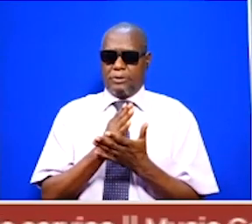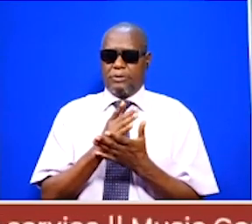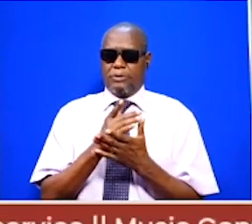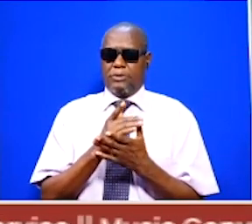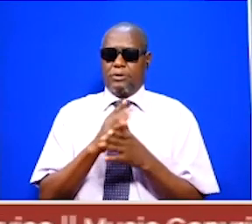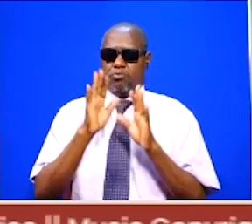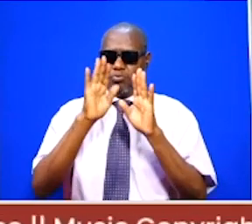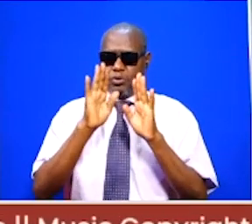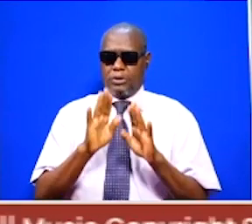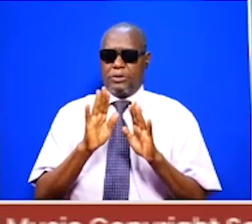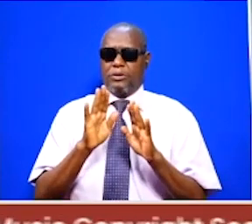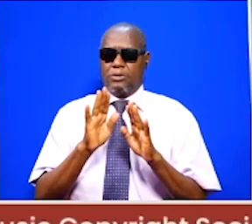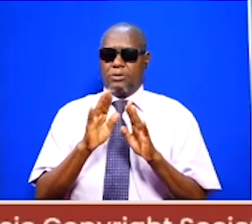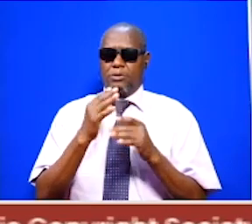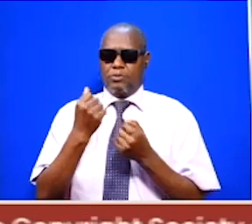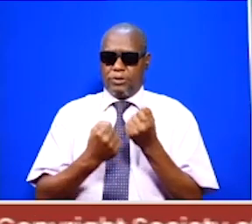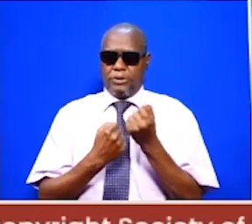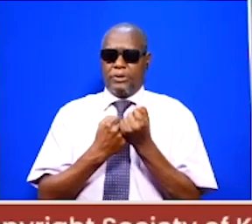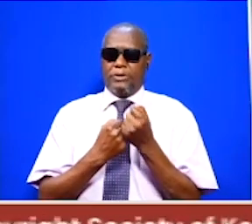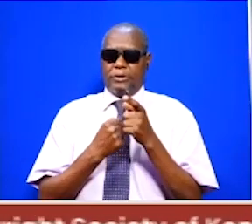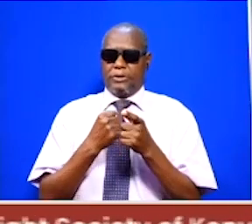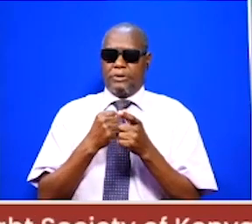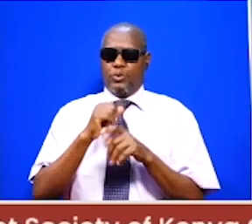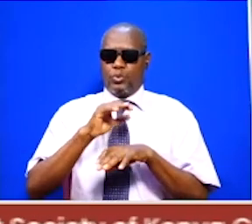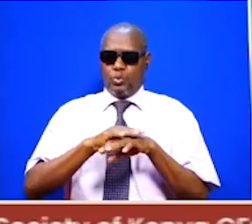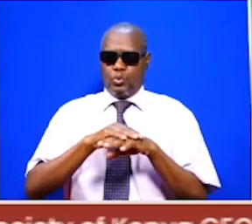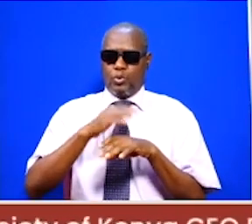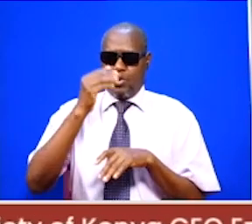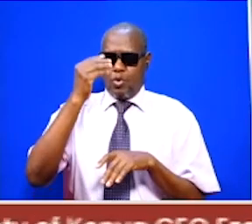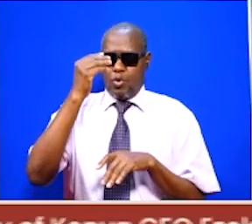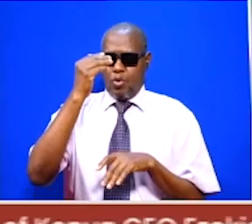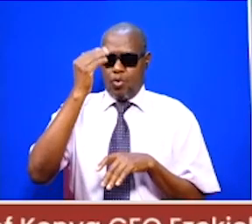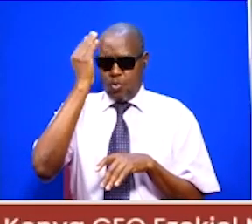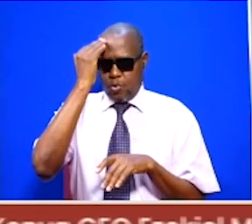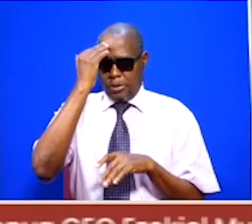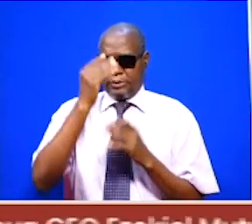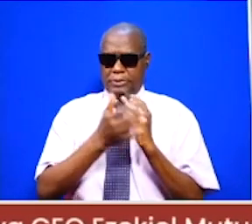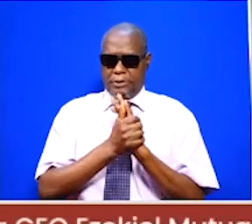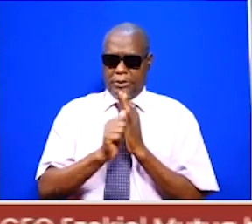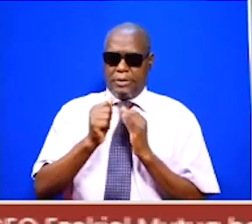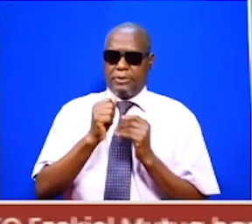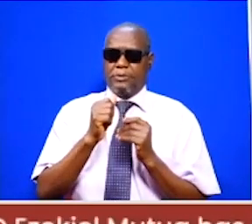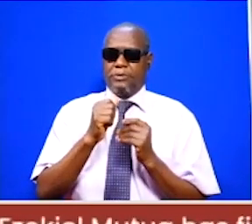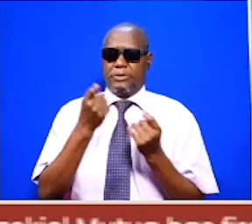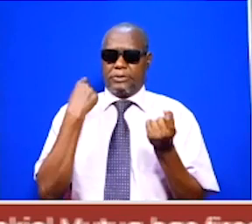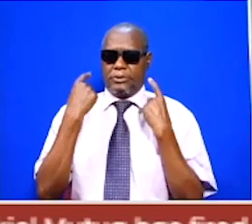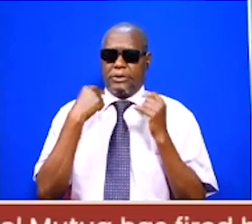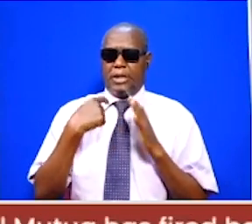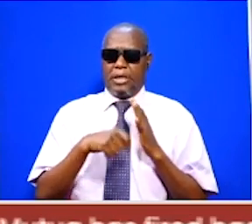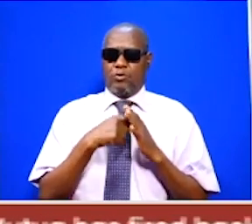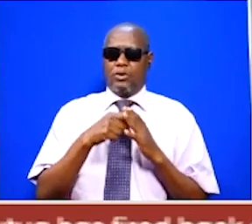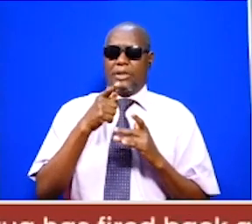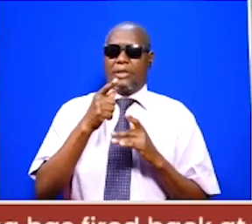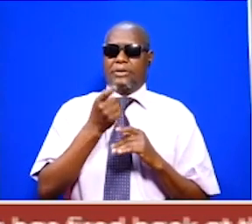the transfer of necessary knowledge and skills in the tea industry. This even as tea remains Kenya's